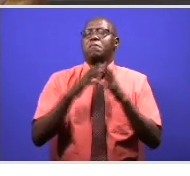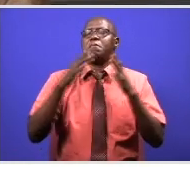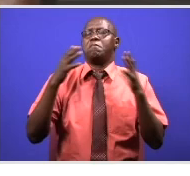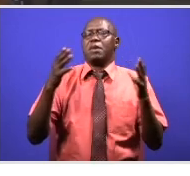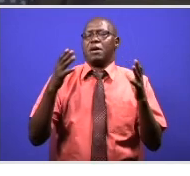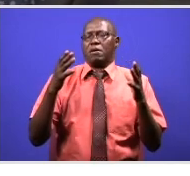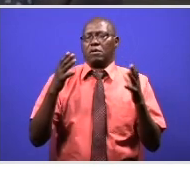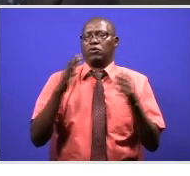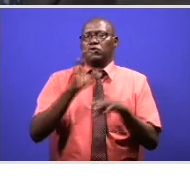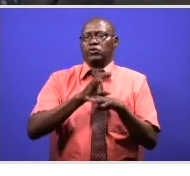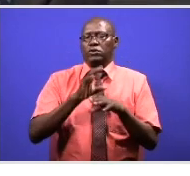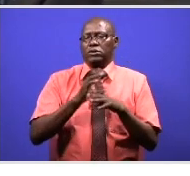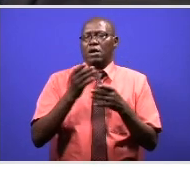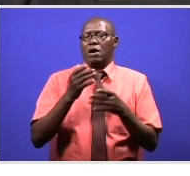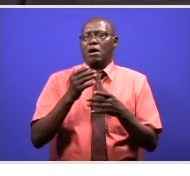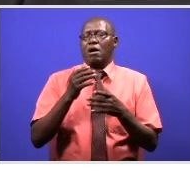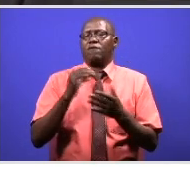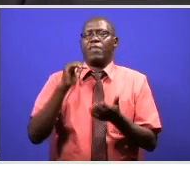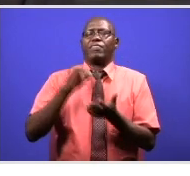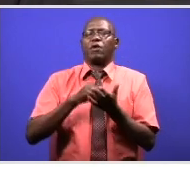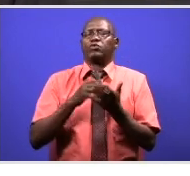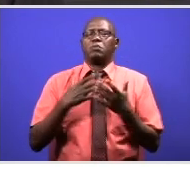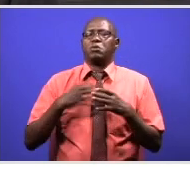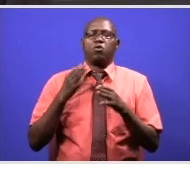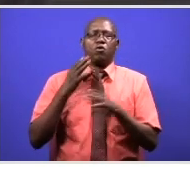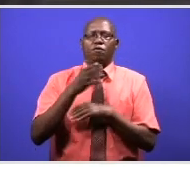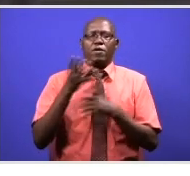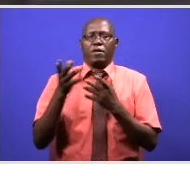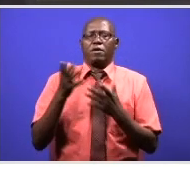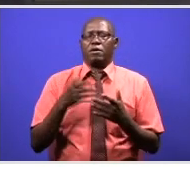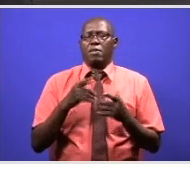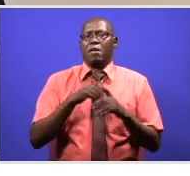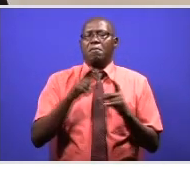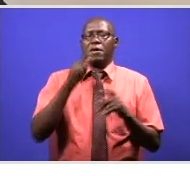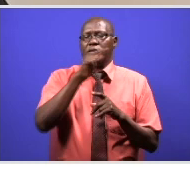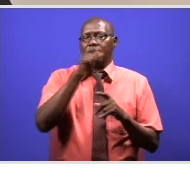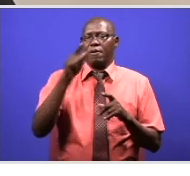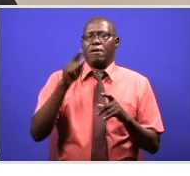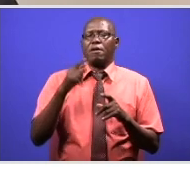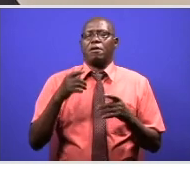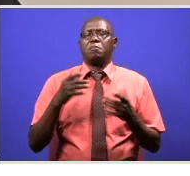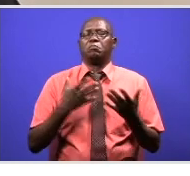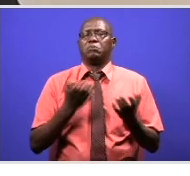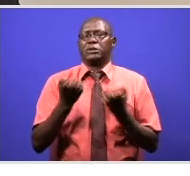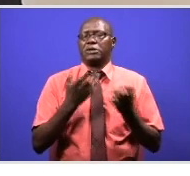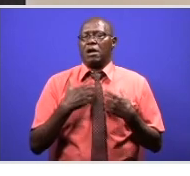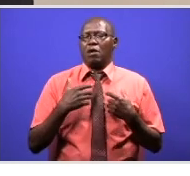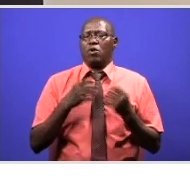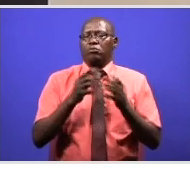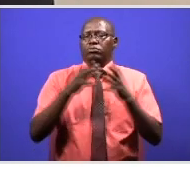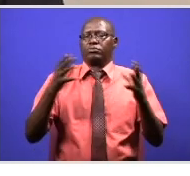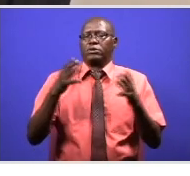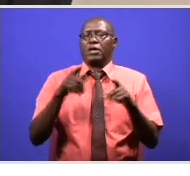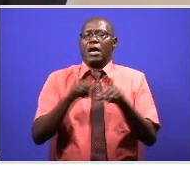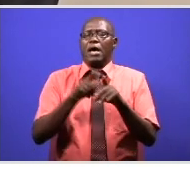people. But when you go out there in the marketplace, our people are not trained. You are supposed, as a CEO,